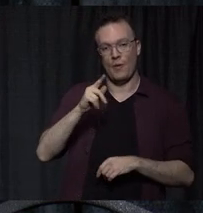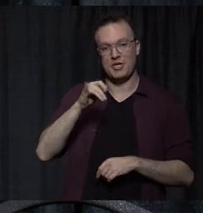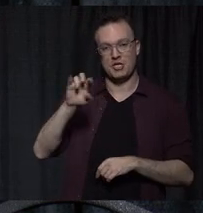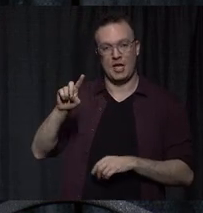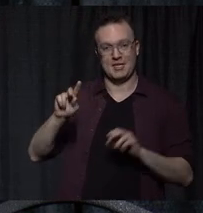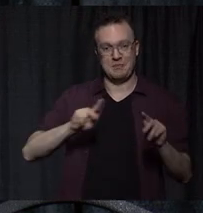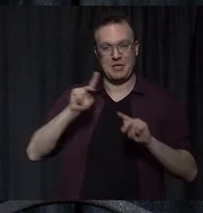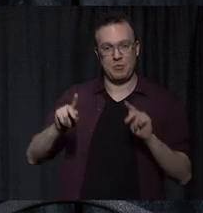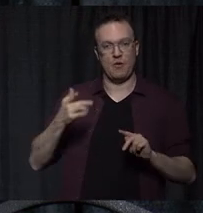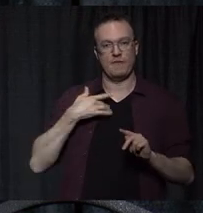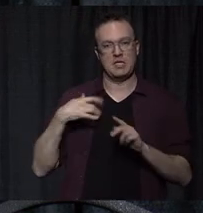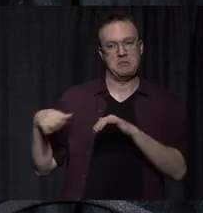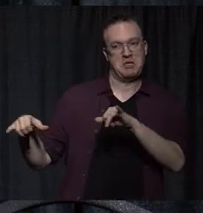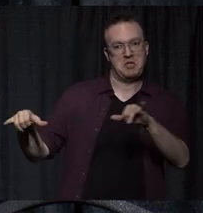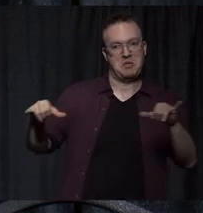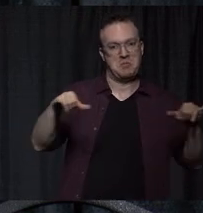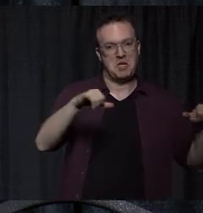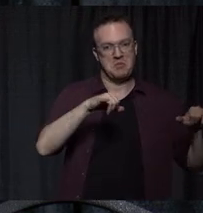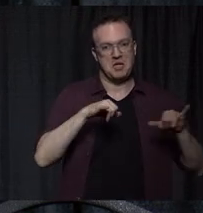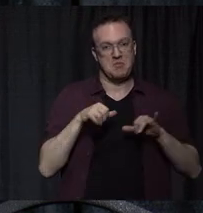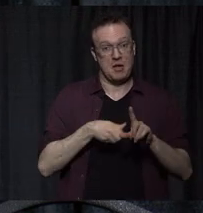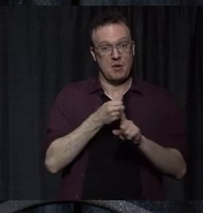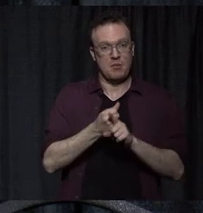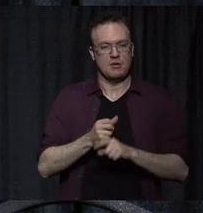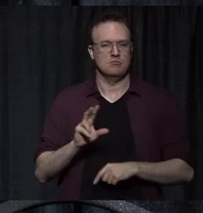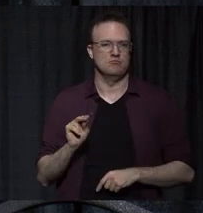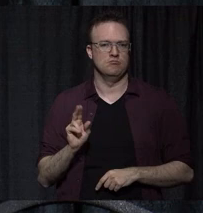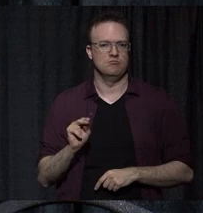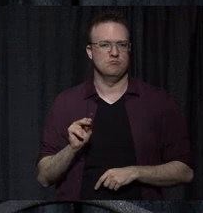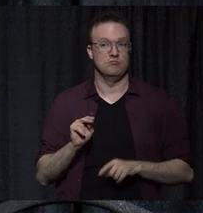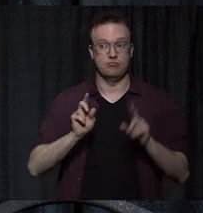at the same level of impact.